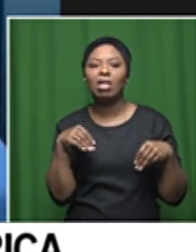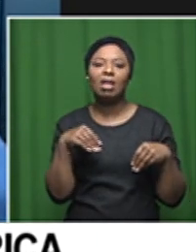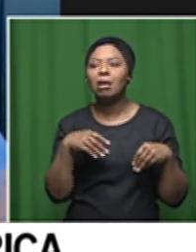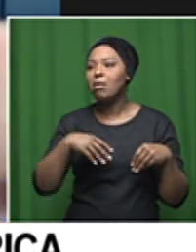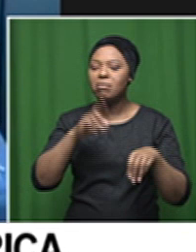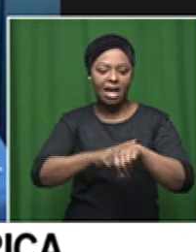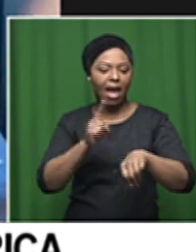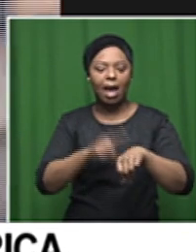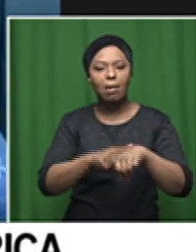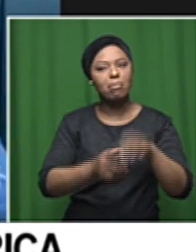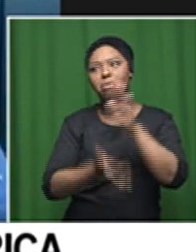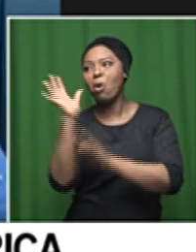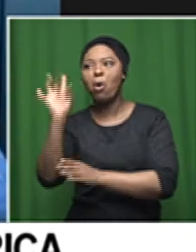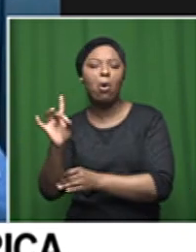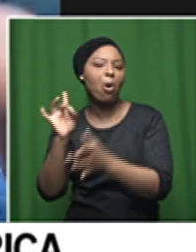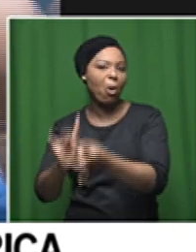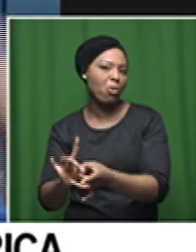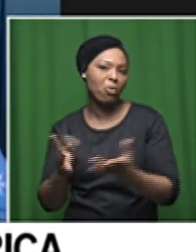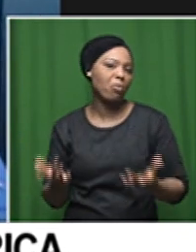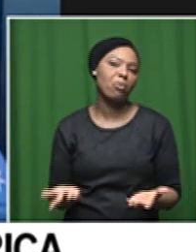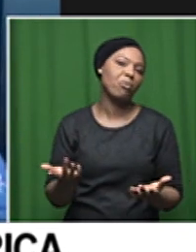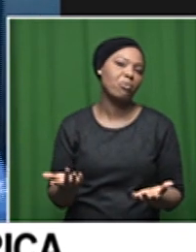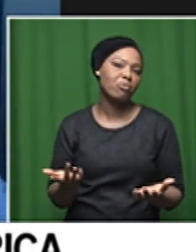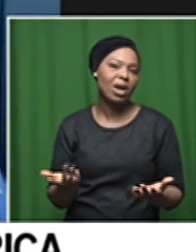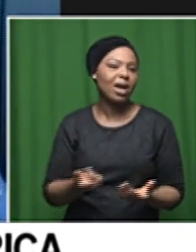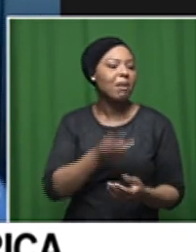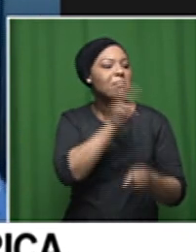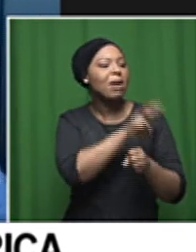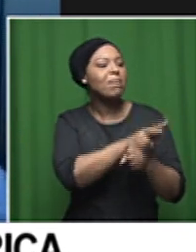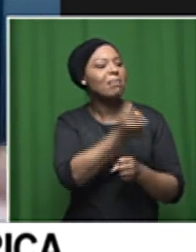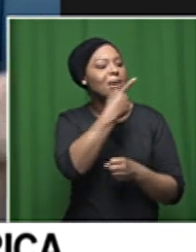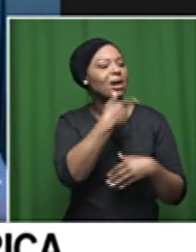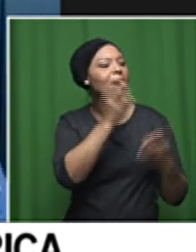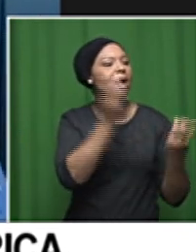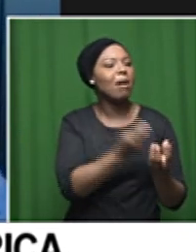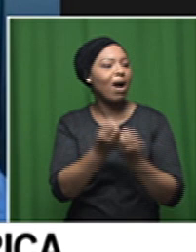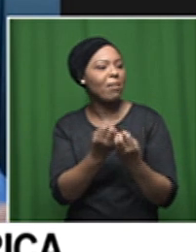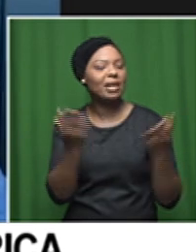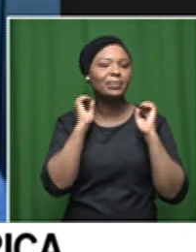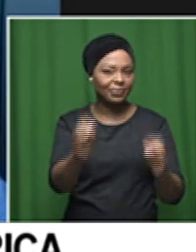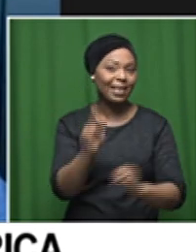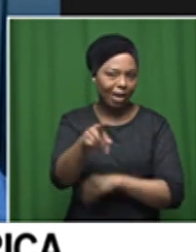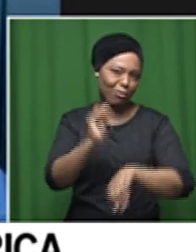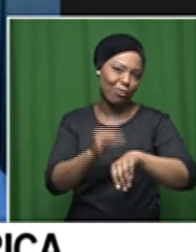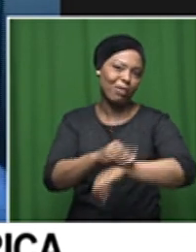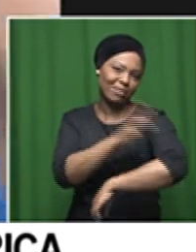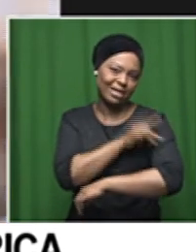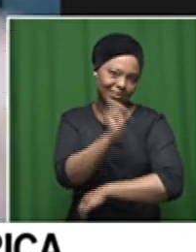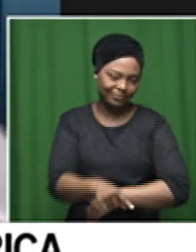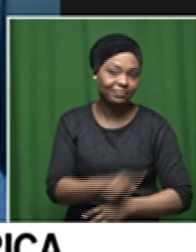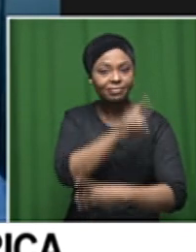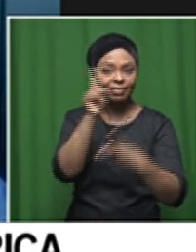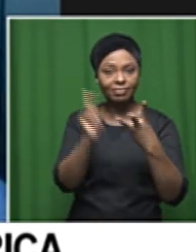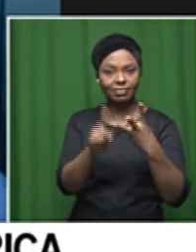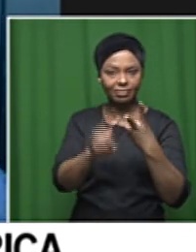recorded stock availability. That's an issue of management. Yeah. Thirdly, on the medicines, the